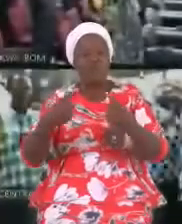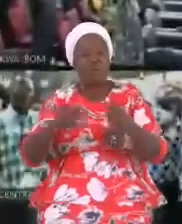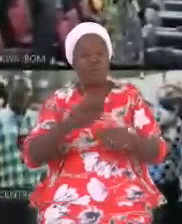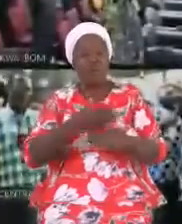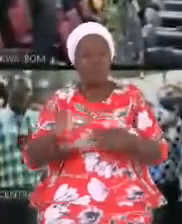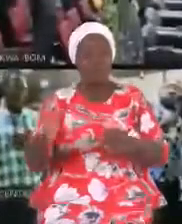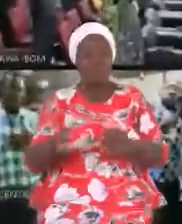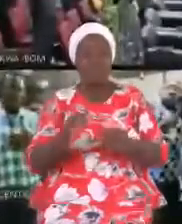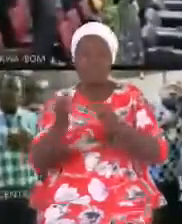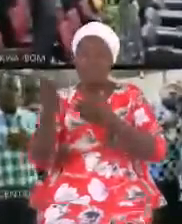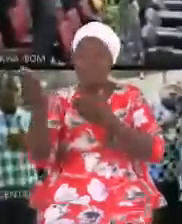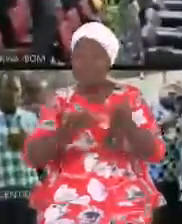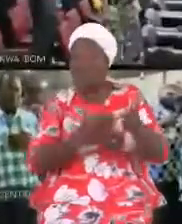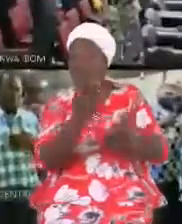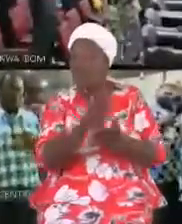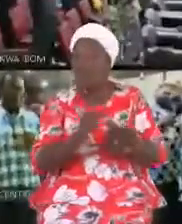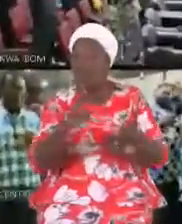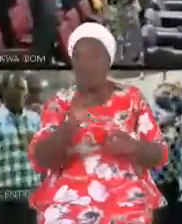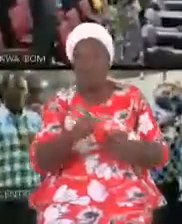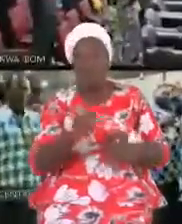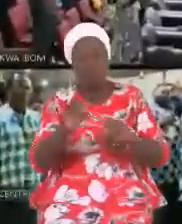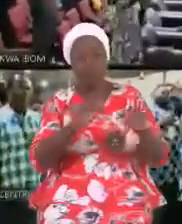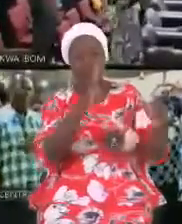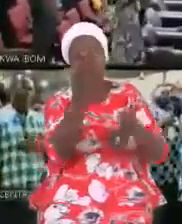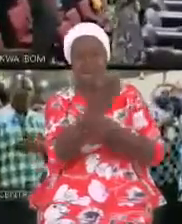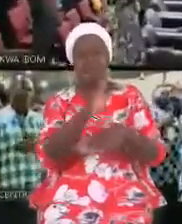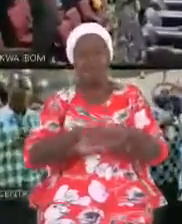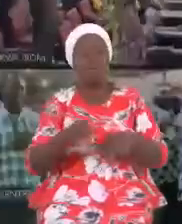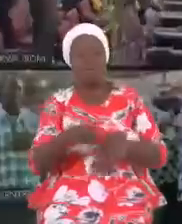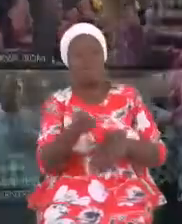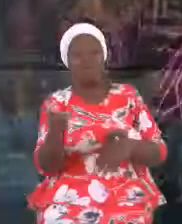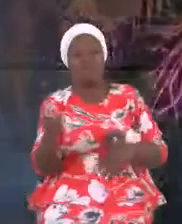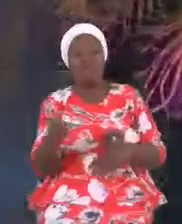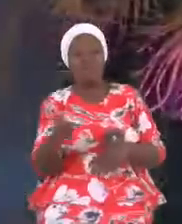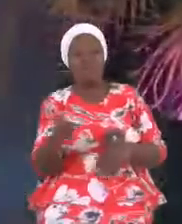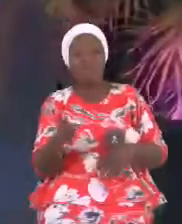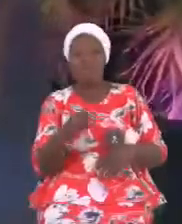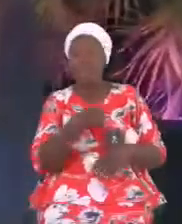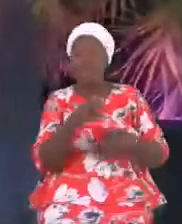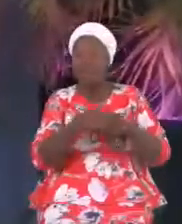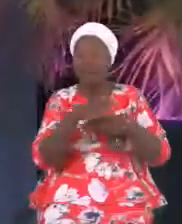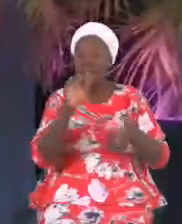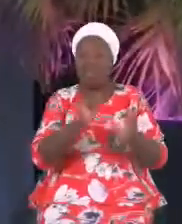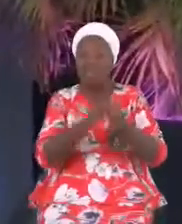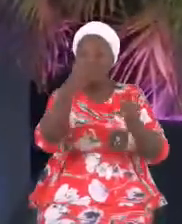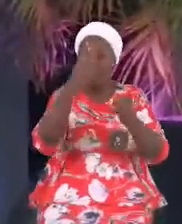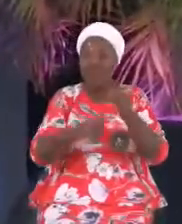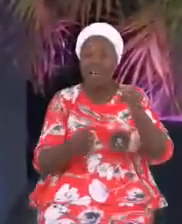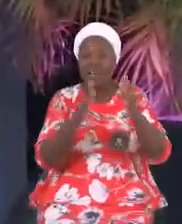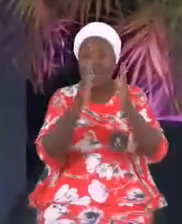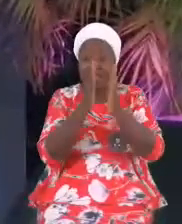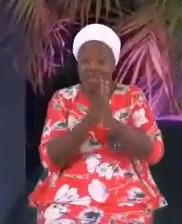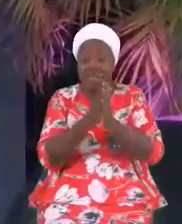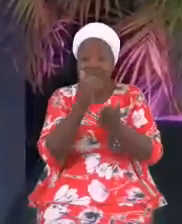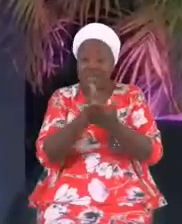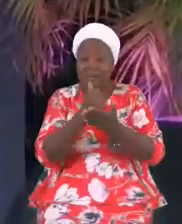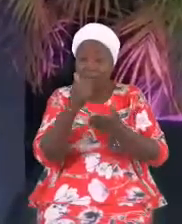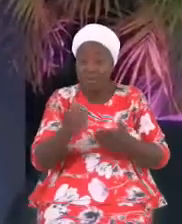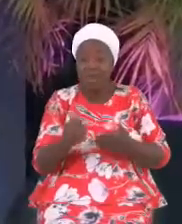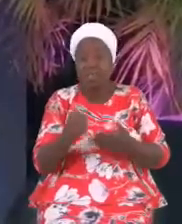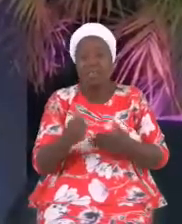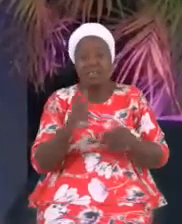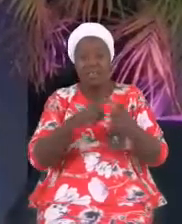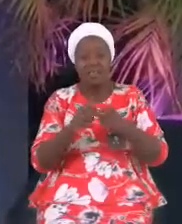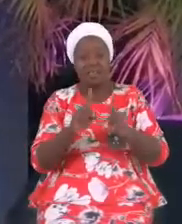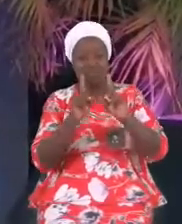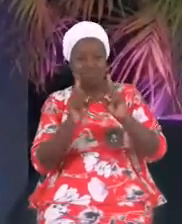brought somebody, you can lay your hand on them. And then after the final amen, check up